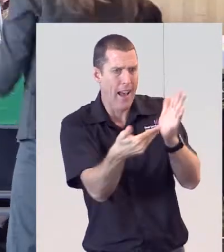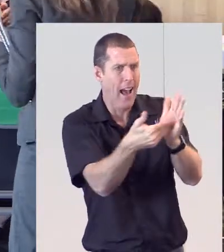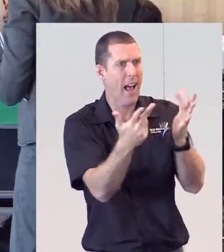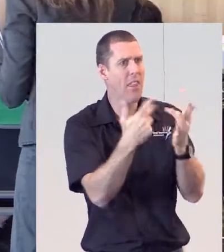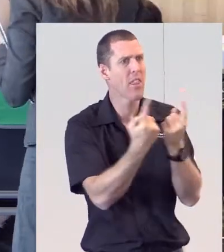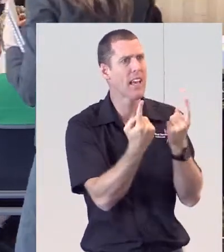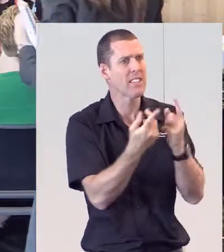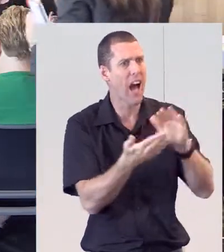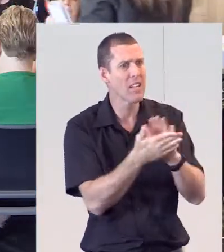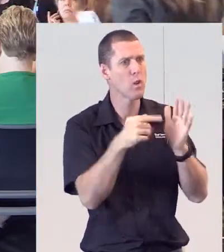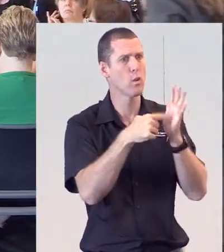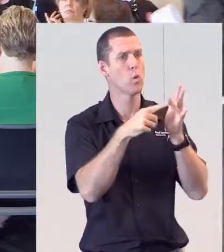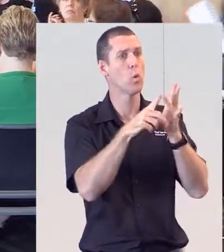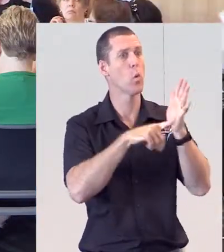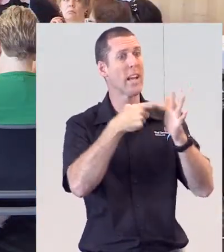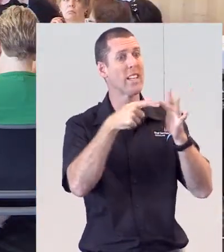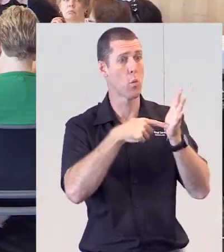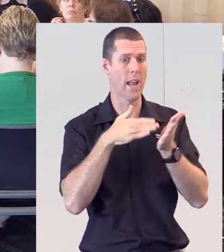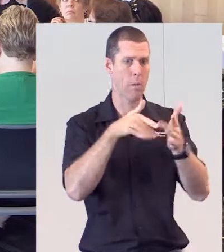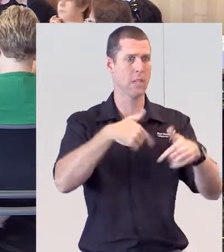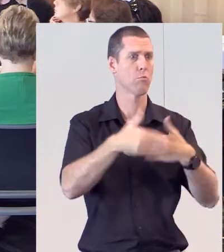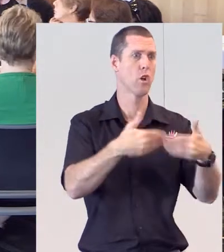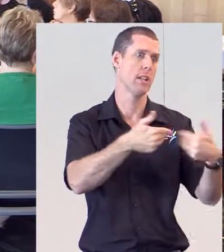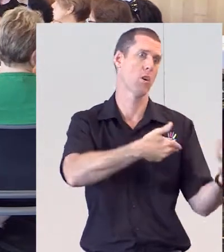could facilitate this. Yeah.